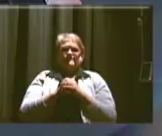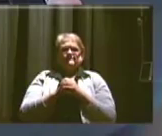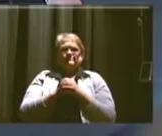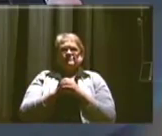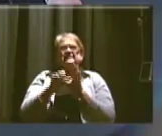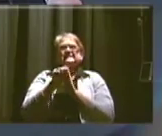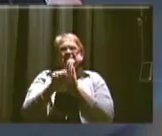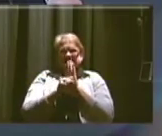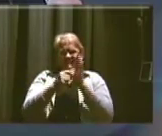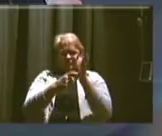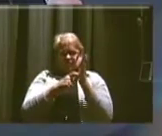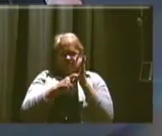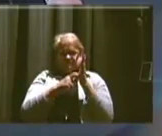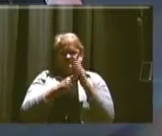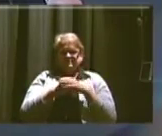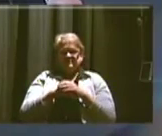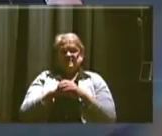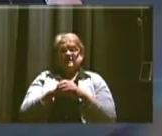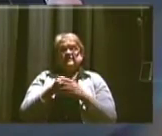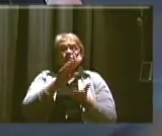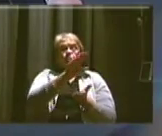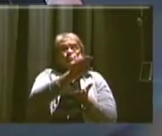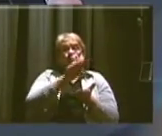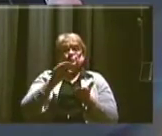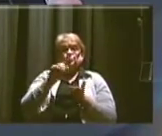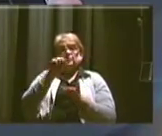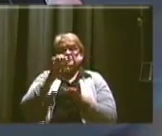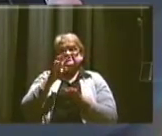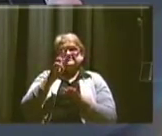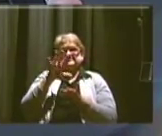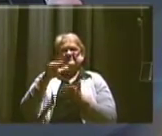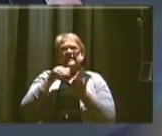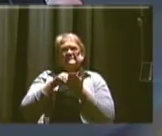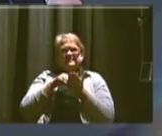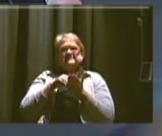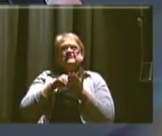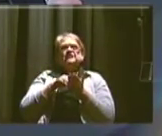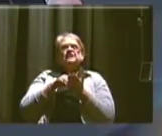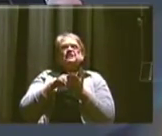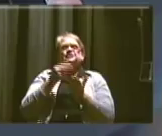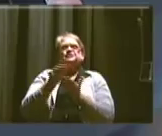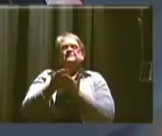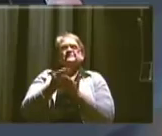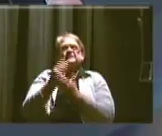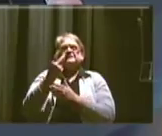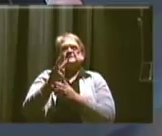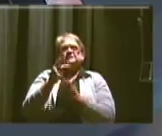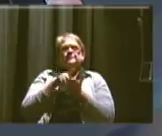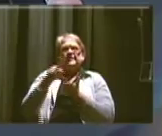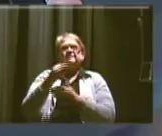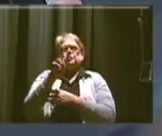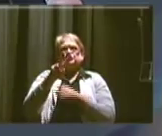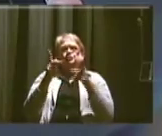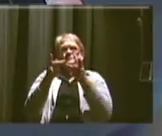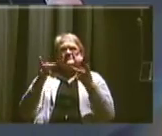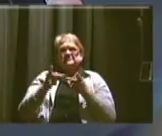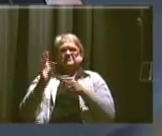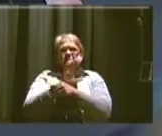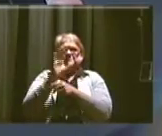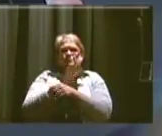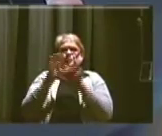also use $165,000 of that money to fund two positions within computer education. These are our folks